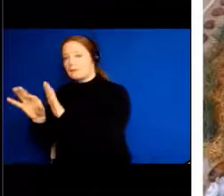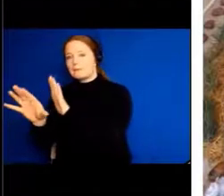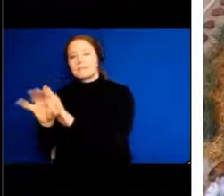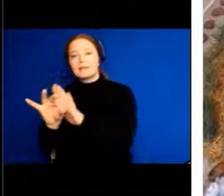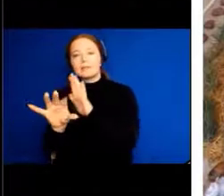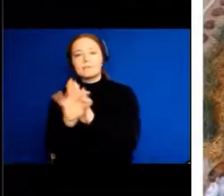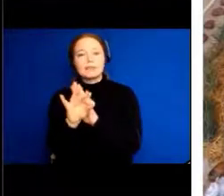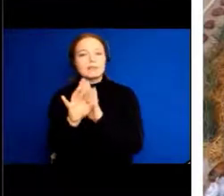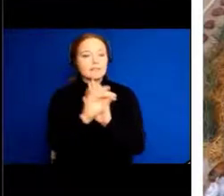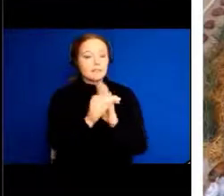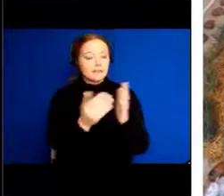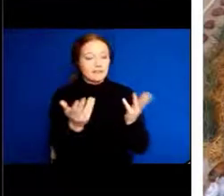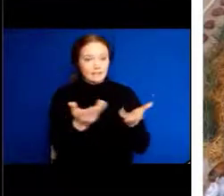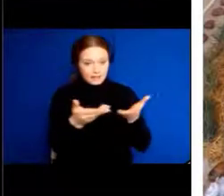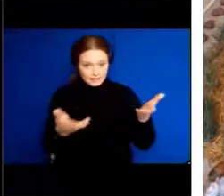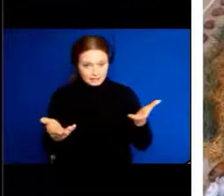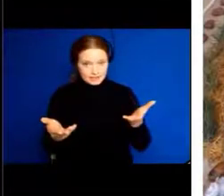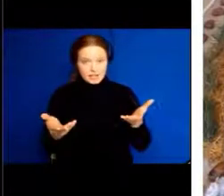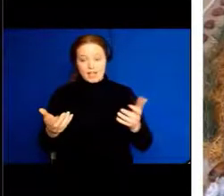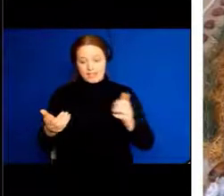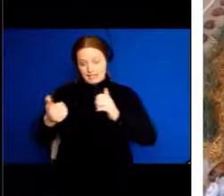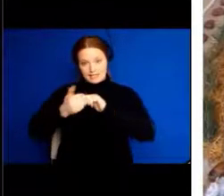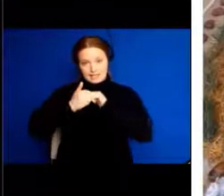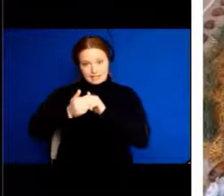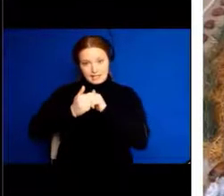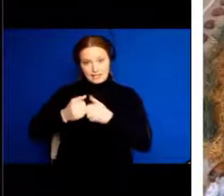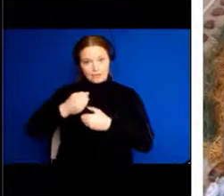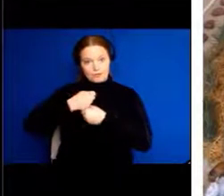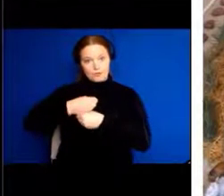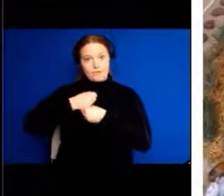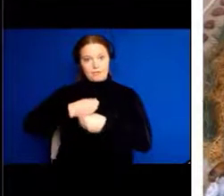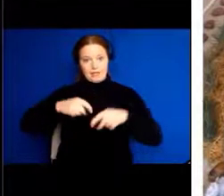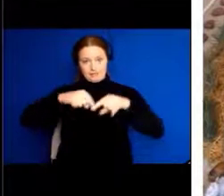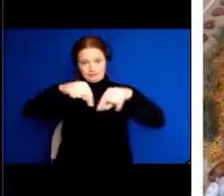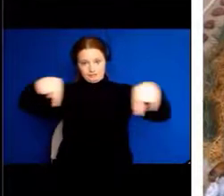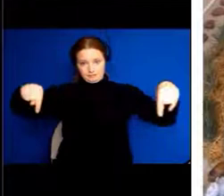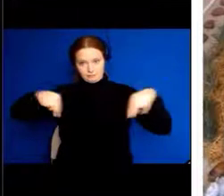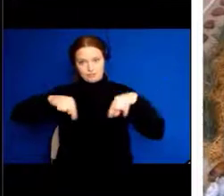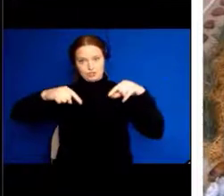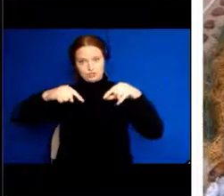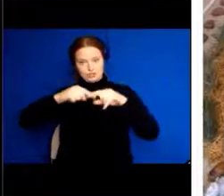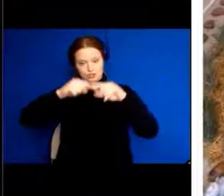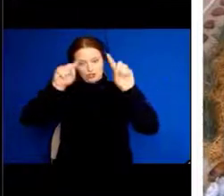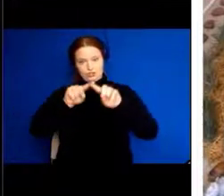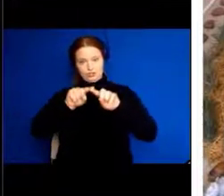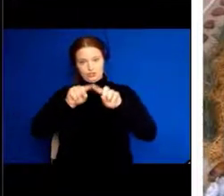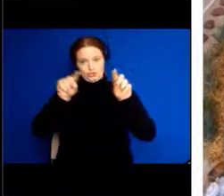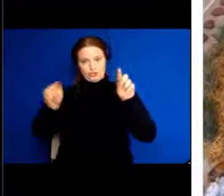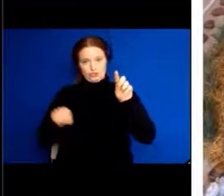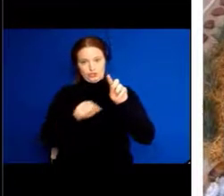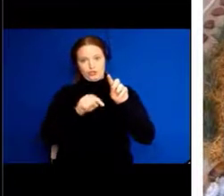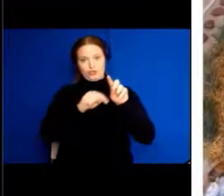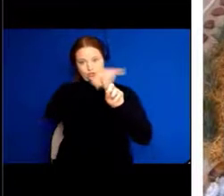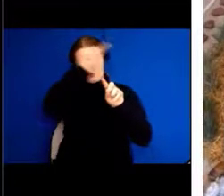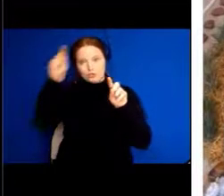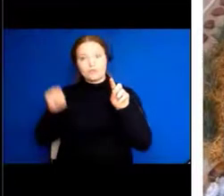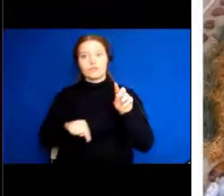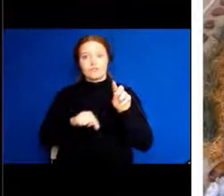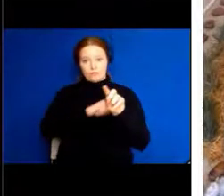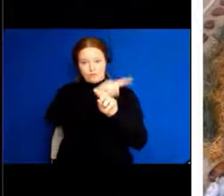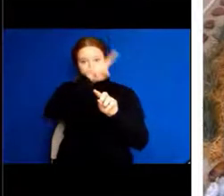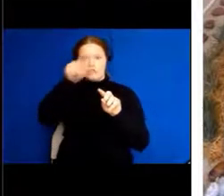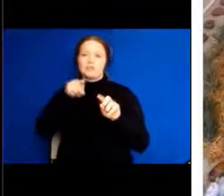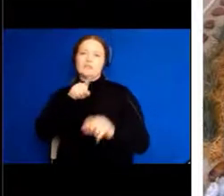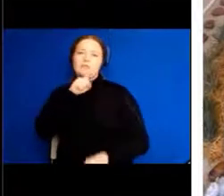all these beautiful natural materials. This was a very kind of meditative activity, and people really